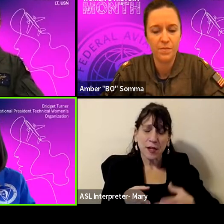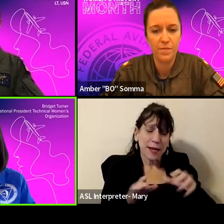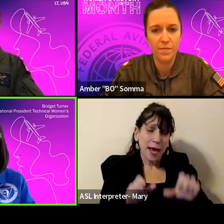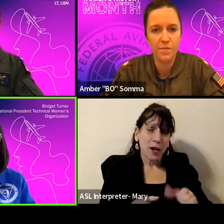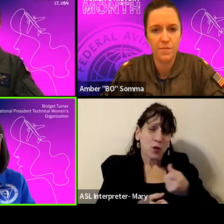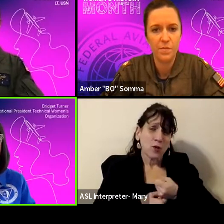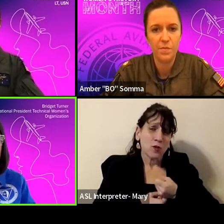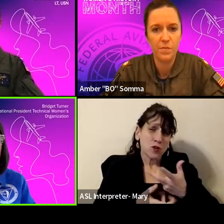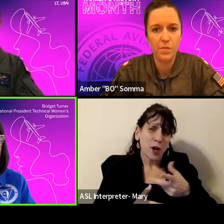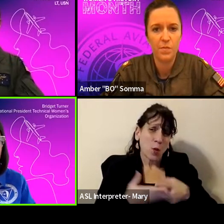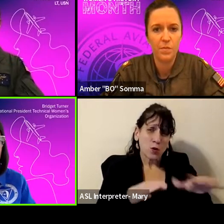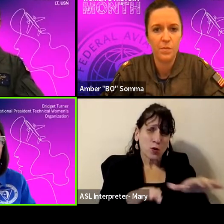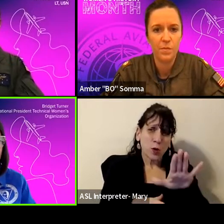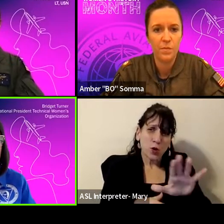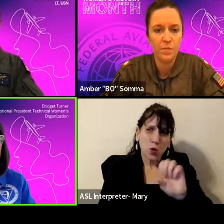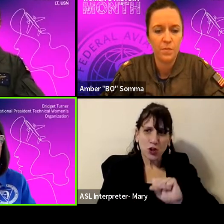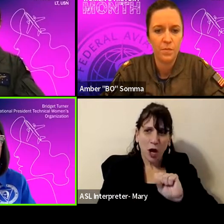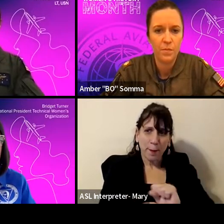well?